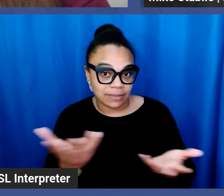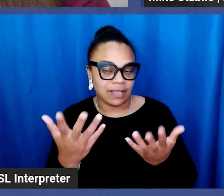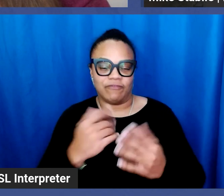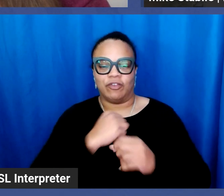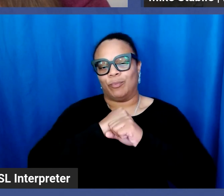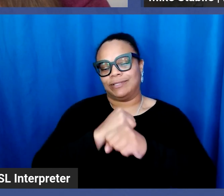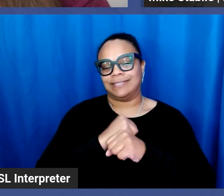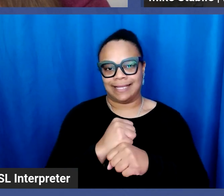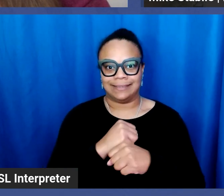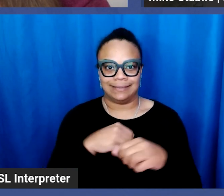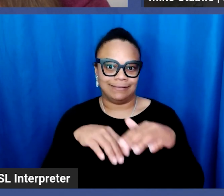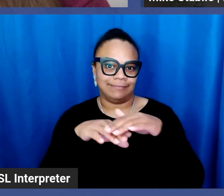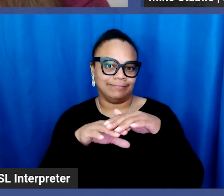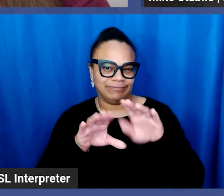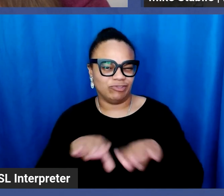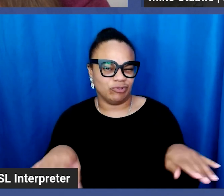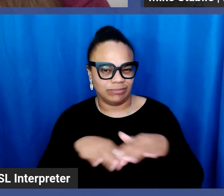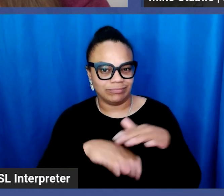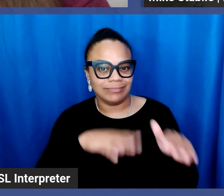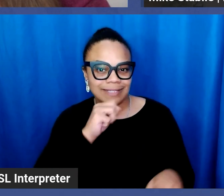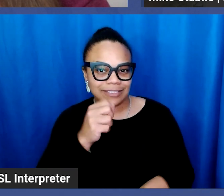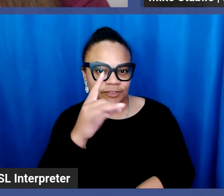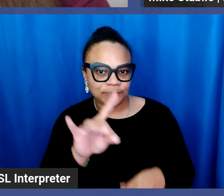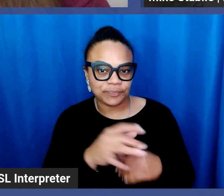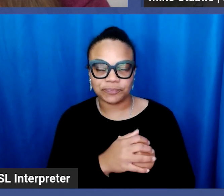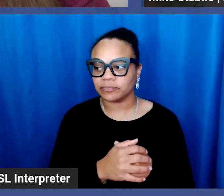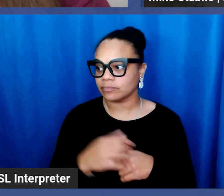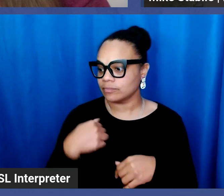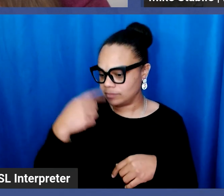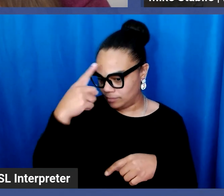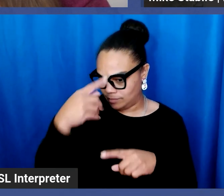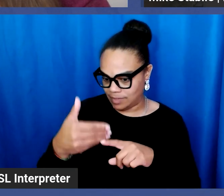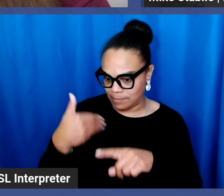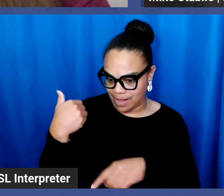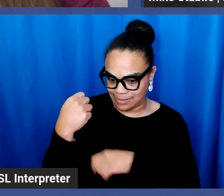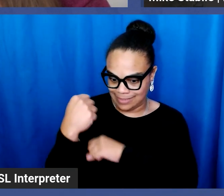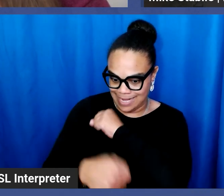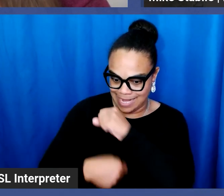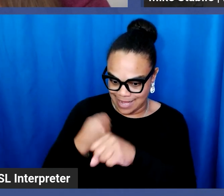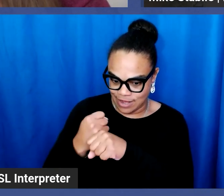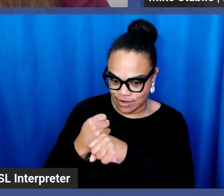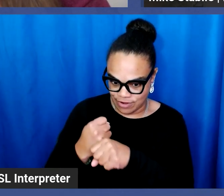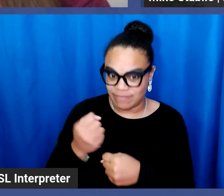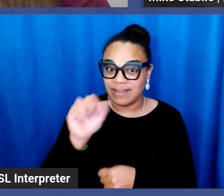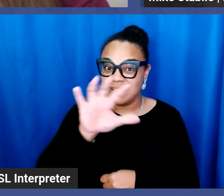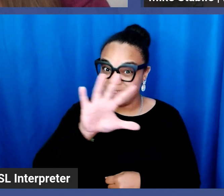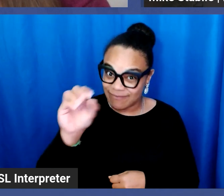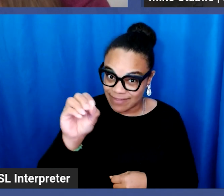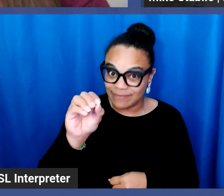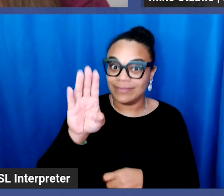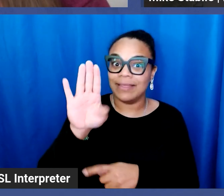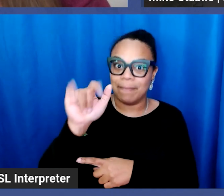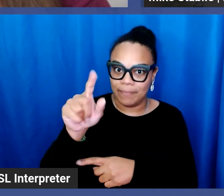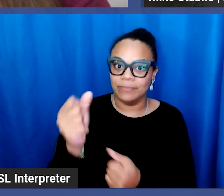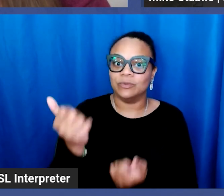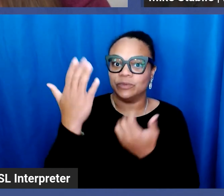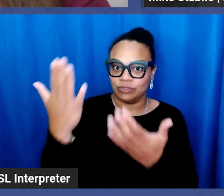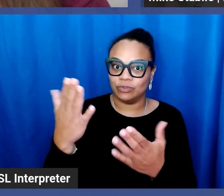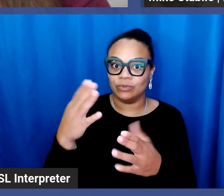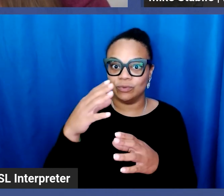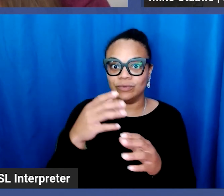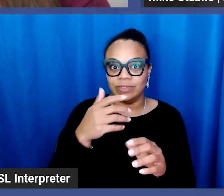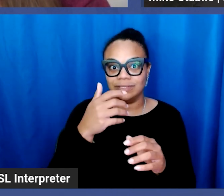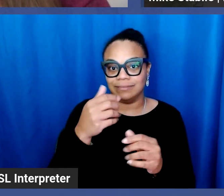that I think in the past year, we had 50 bills that were introduced at the state level,